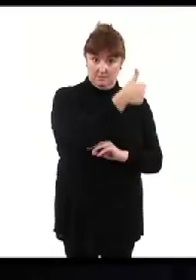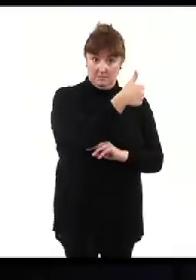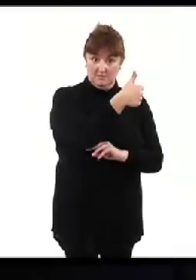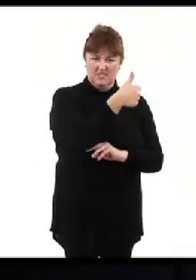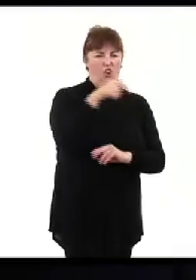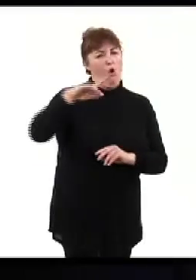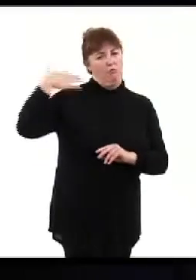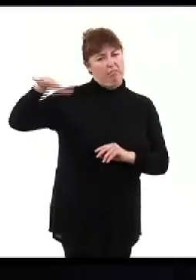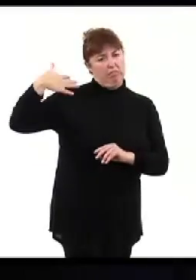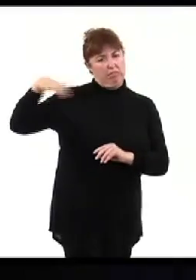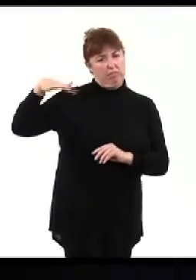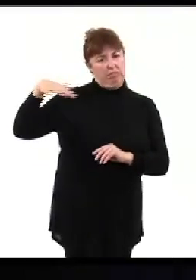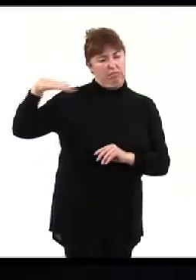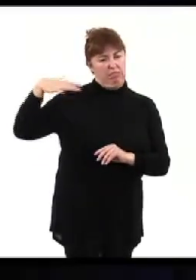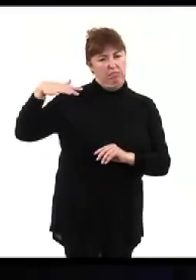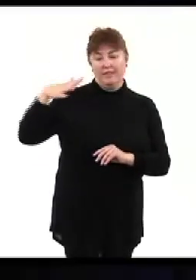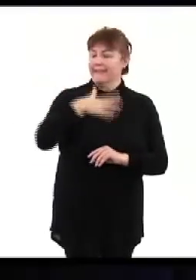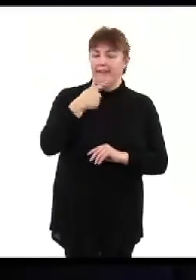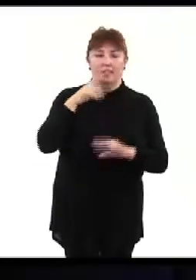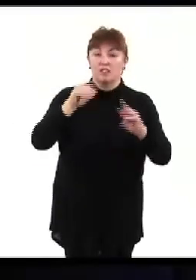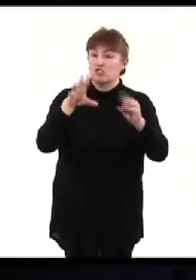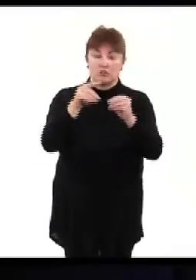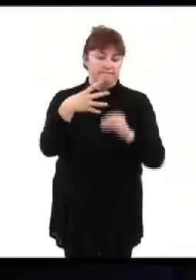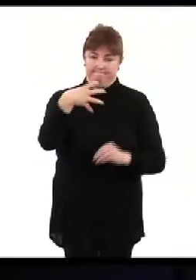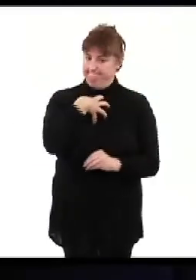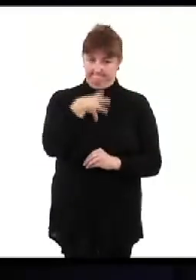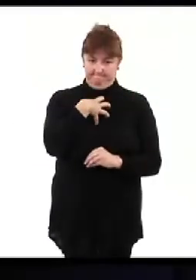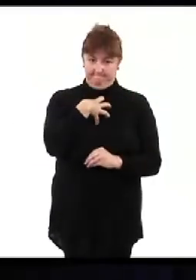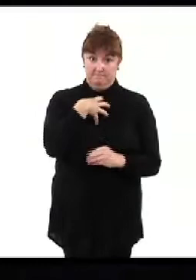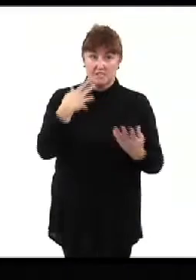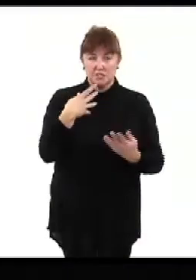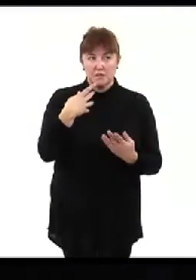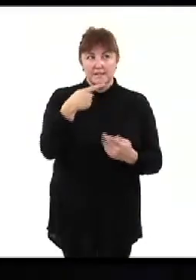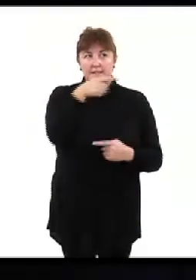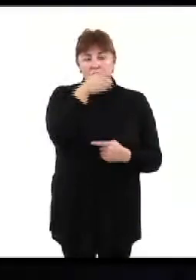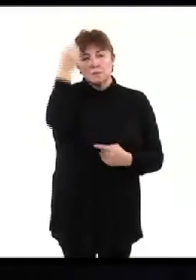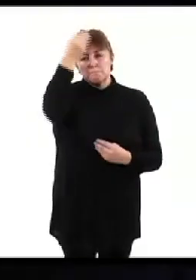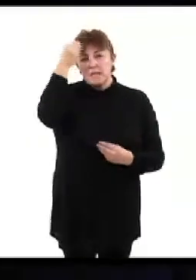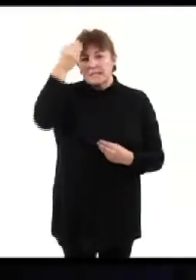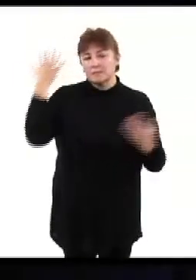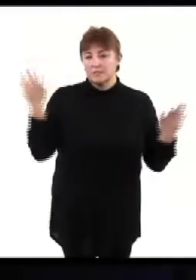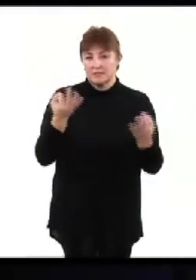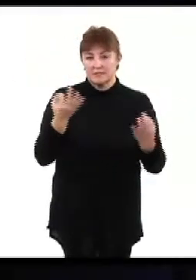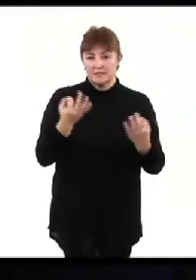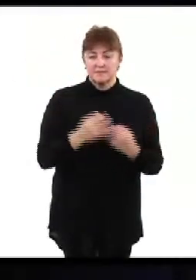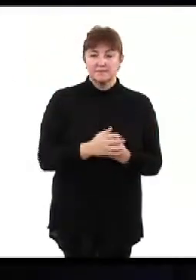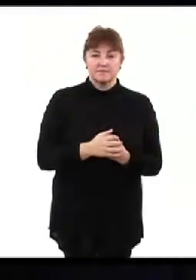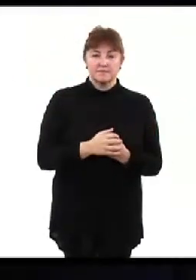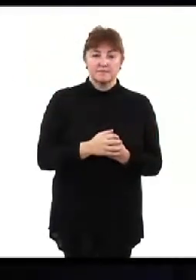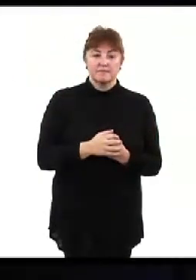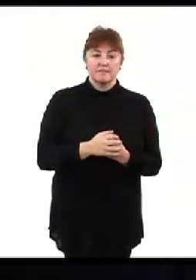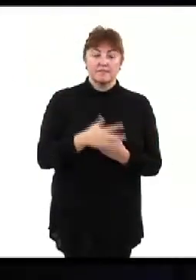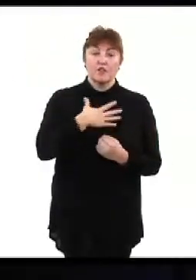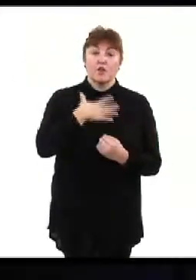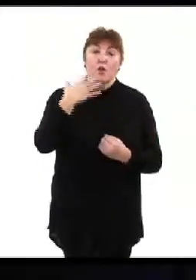hold it or a hand wave that you couldn't. Okay? And the idea here was we can, again, get rid of activation that's just has to do